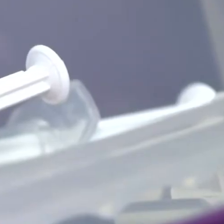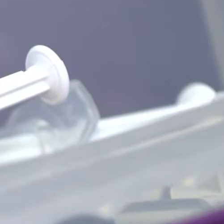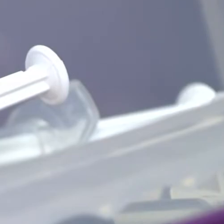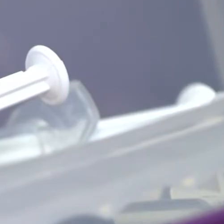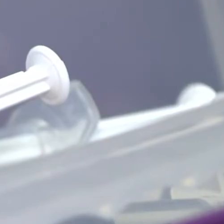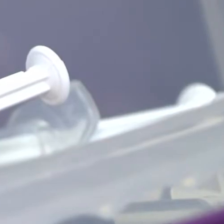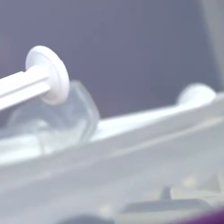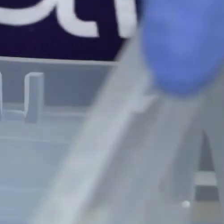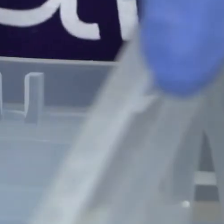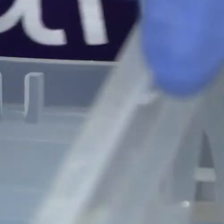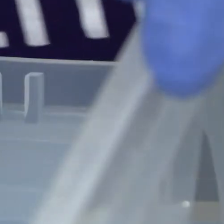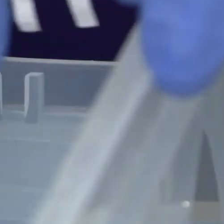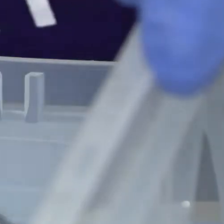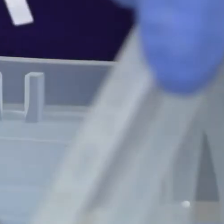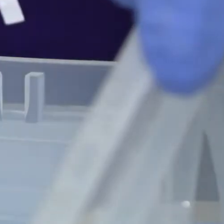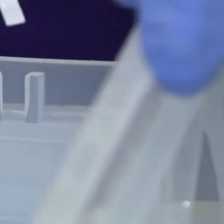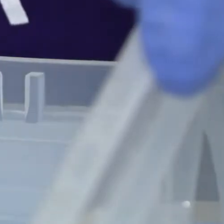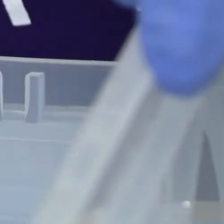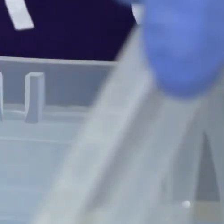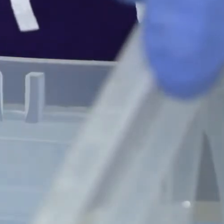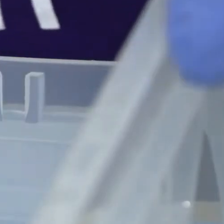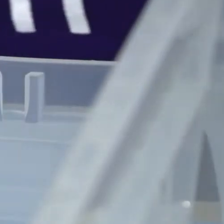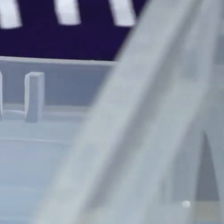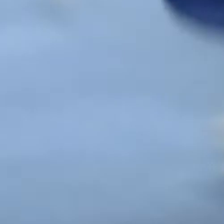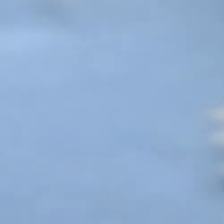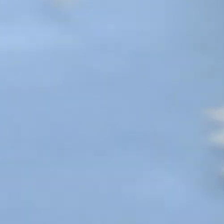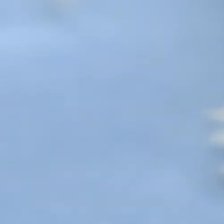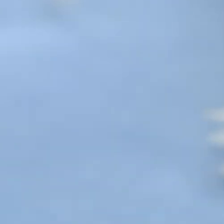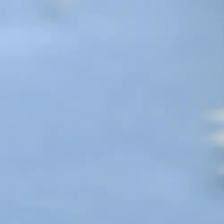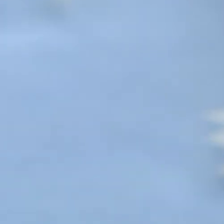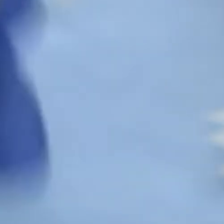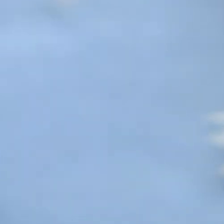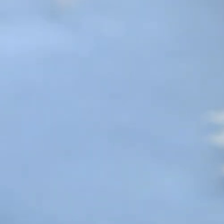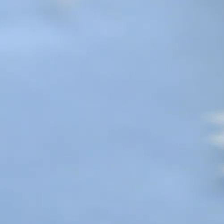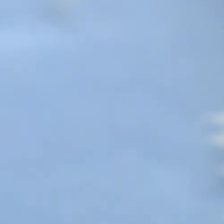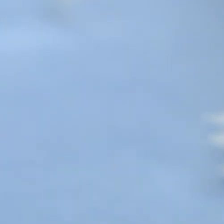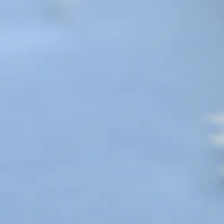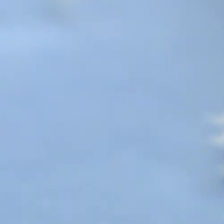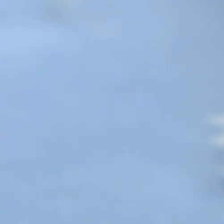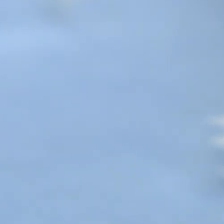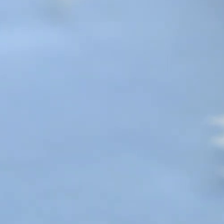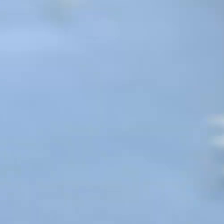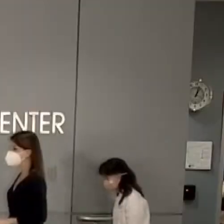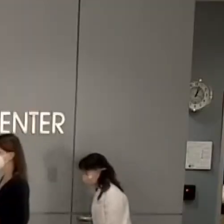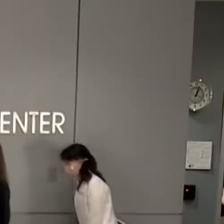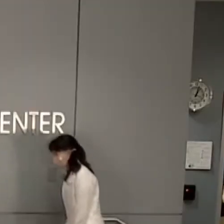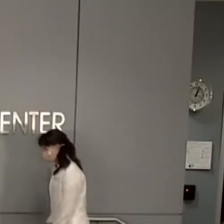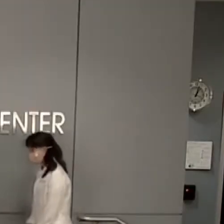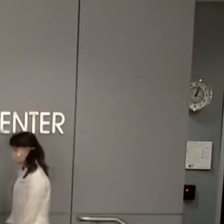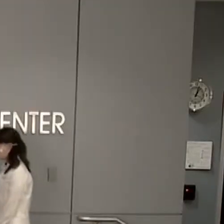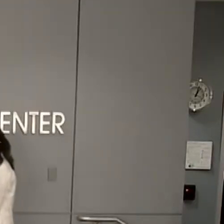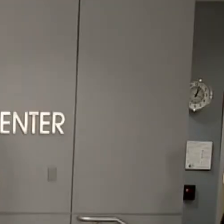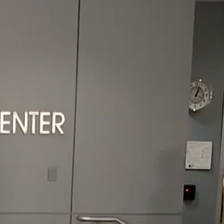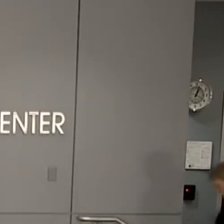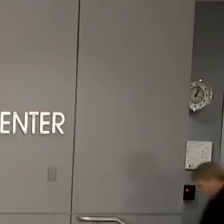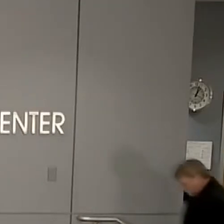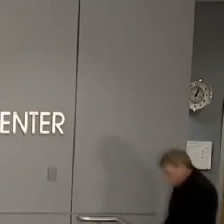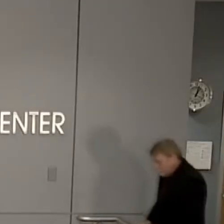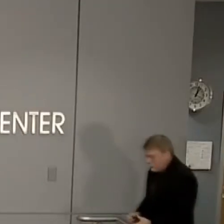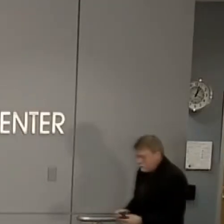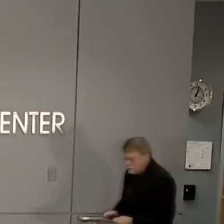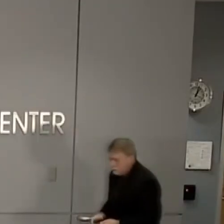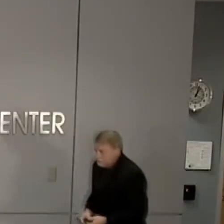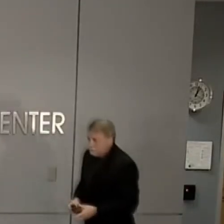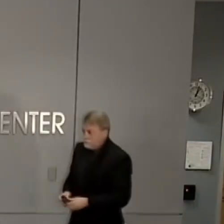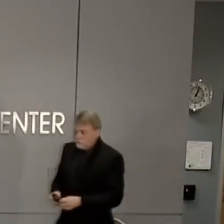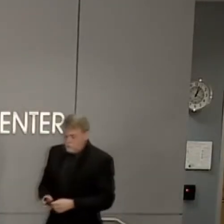it to expand booster availability to everyone 18 and older, saying it's 95% effective. Health Secretary Dr. Mandy